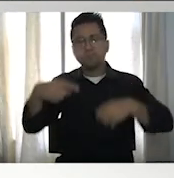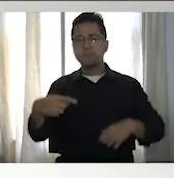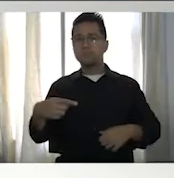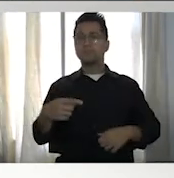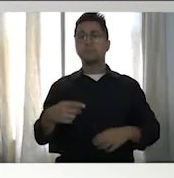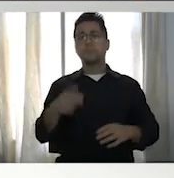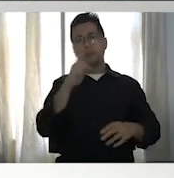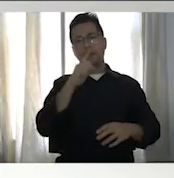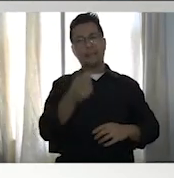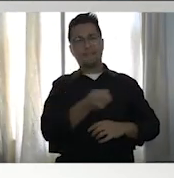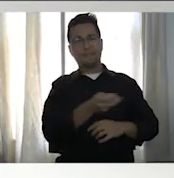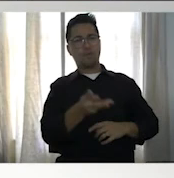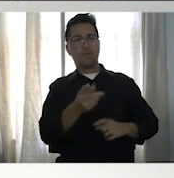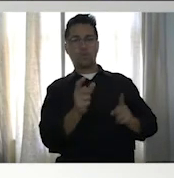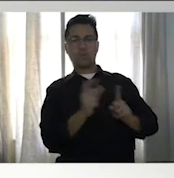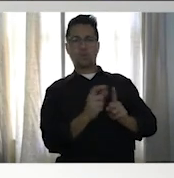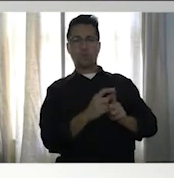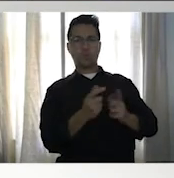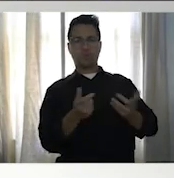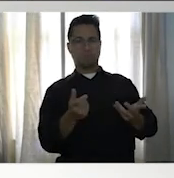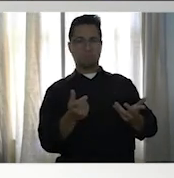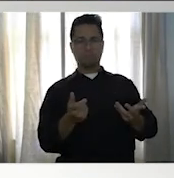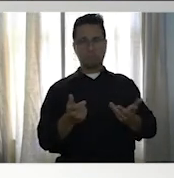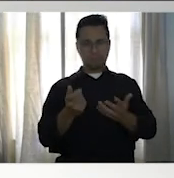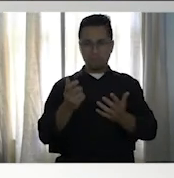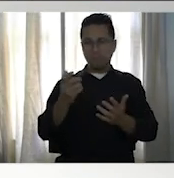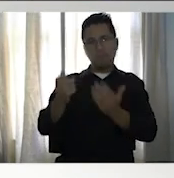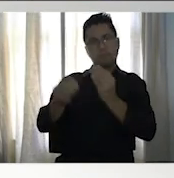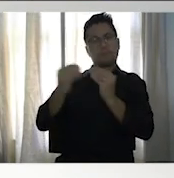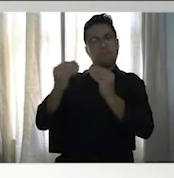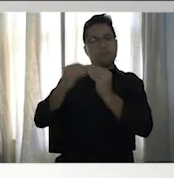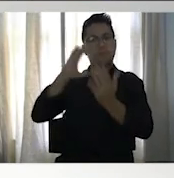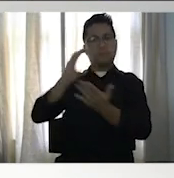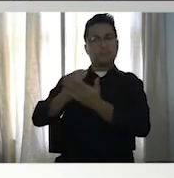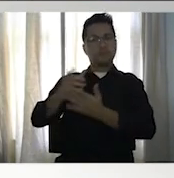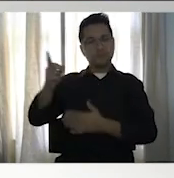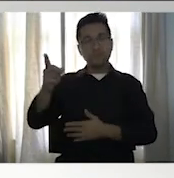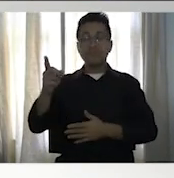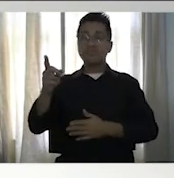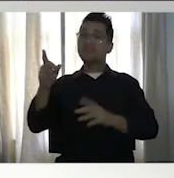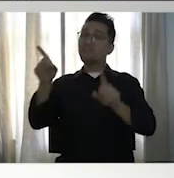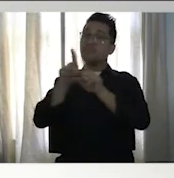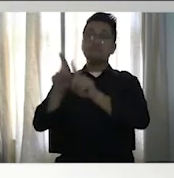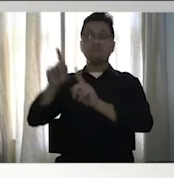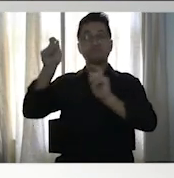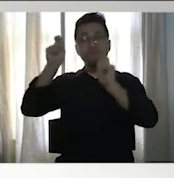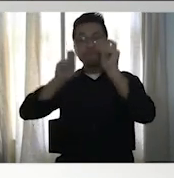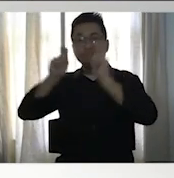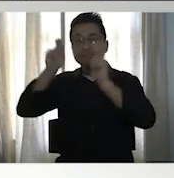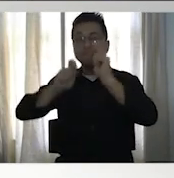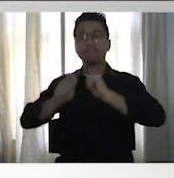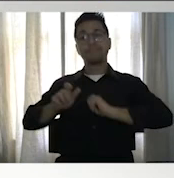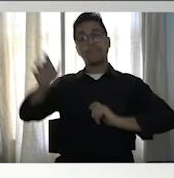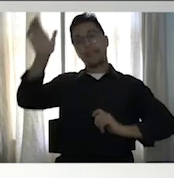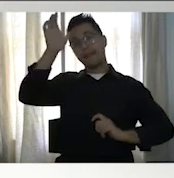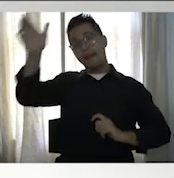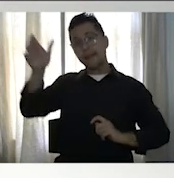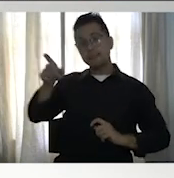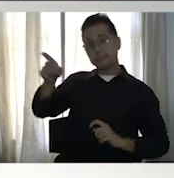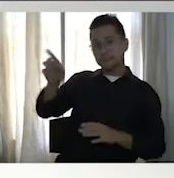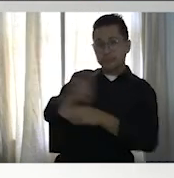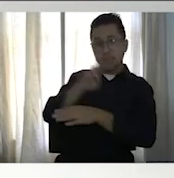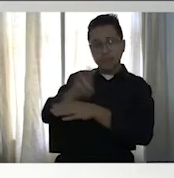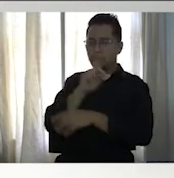very few words. So they're really great. And the facial expressions and the concepts that he uses are